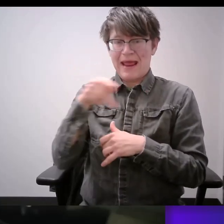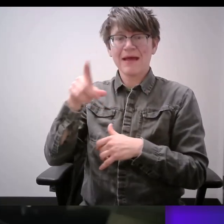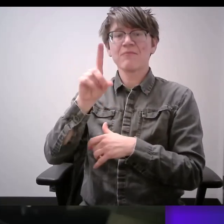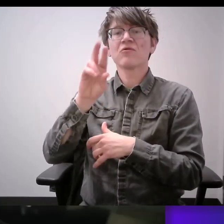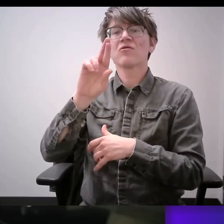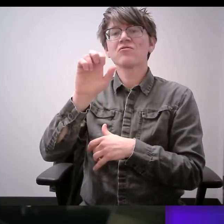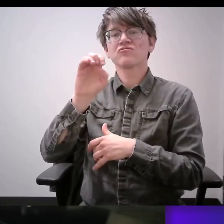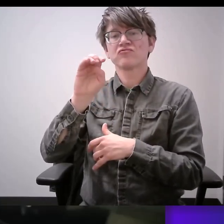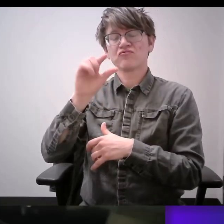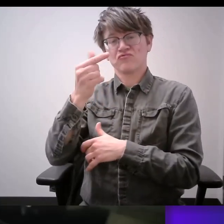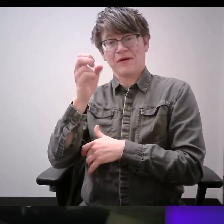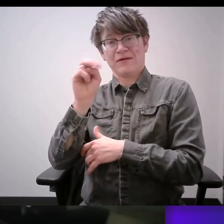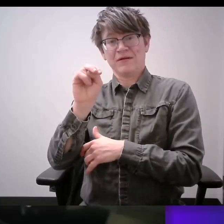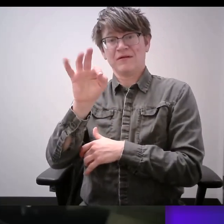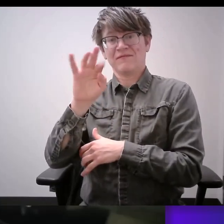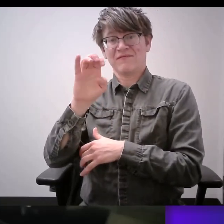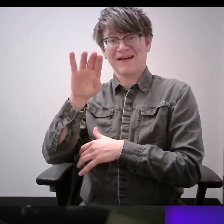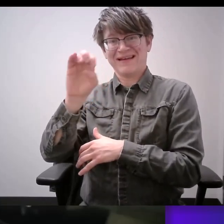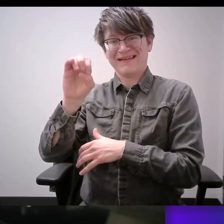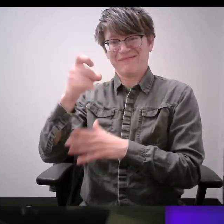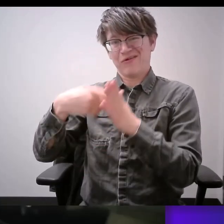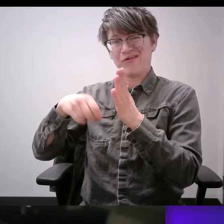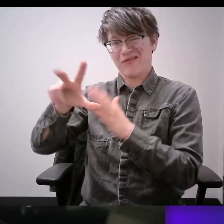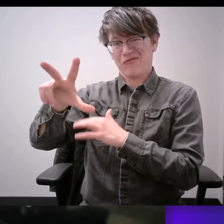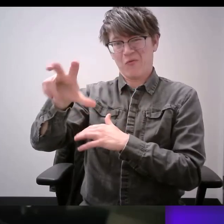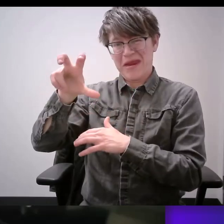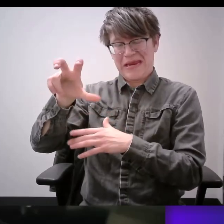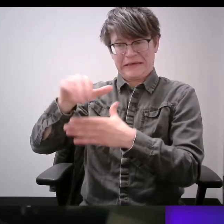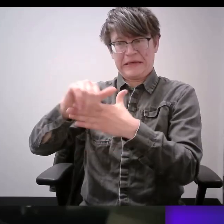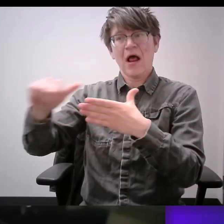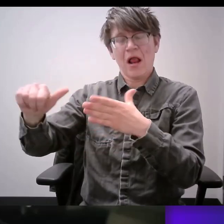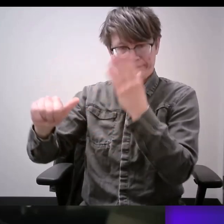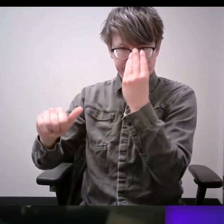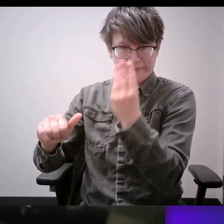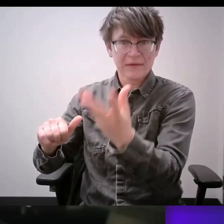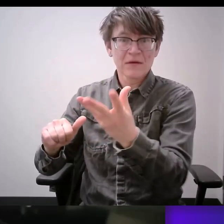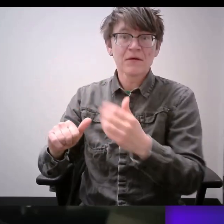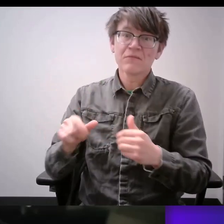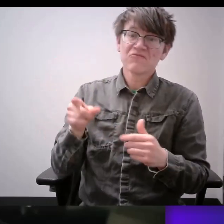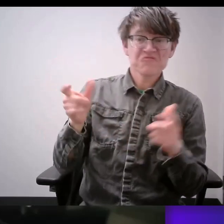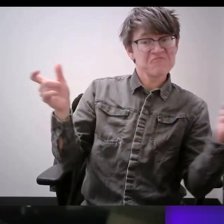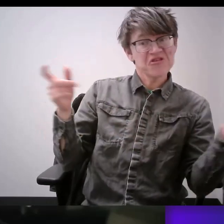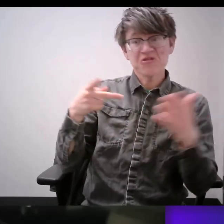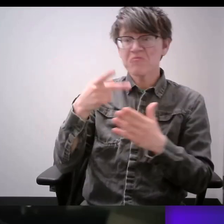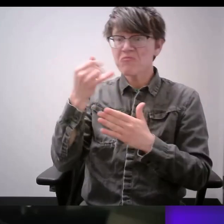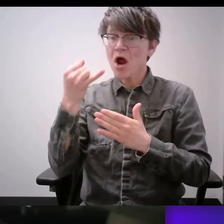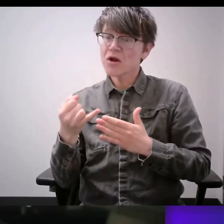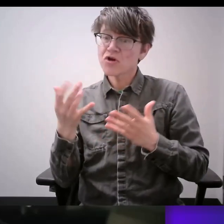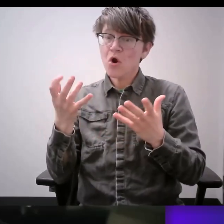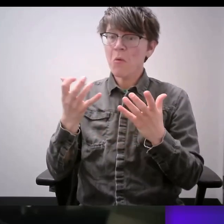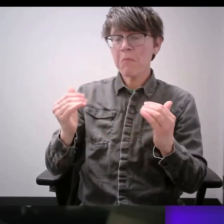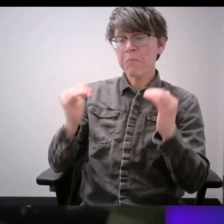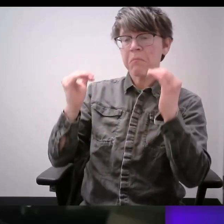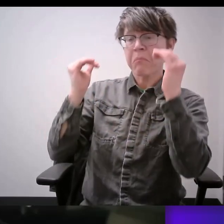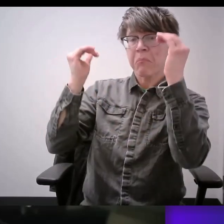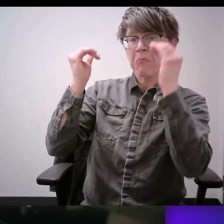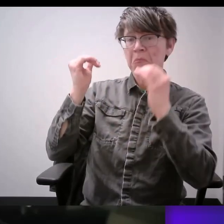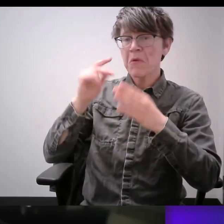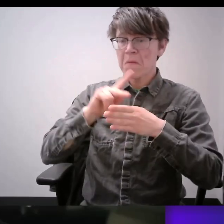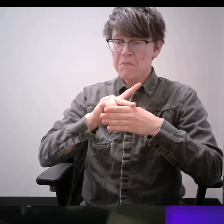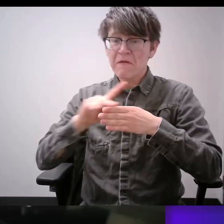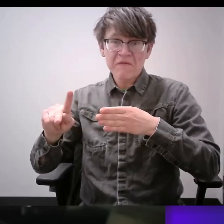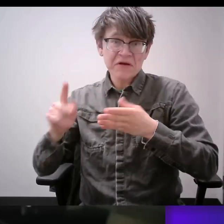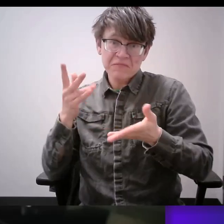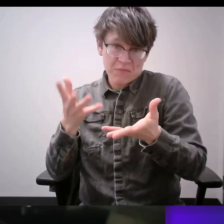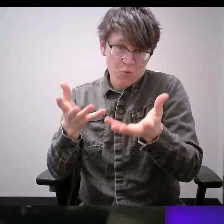Other than that, if you have a DSLR already, it's fairly nominal. So if you have a big project, maybe that's the way you want to go, and I can refer you